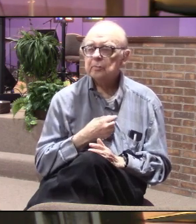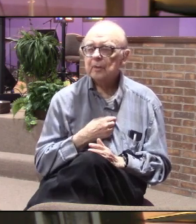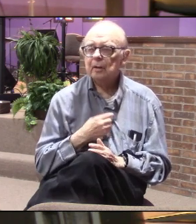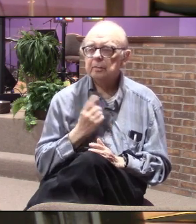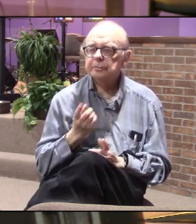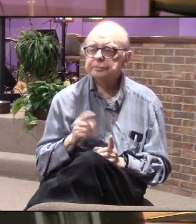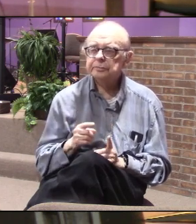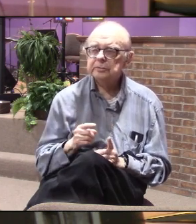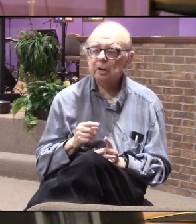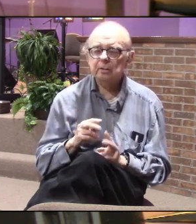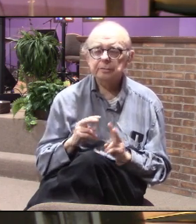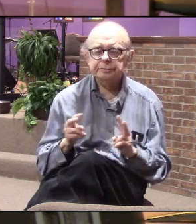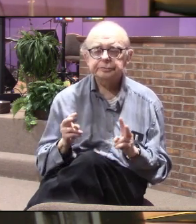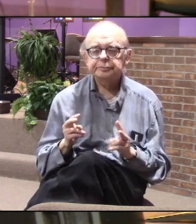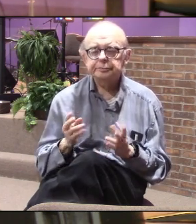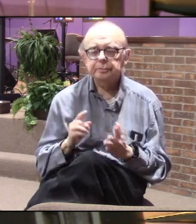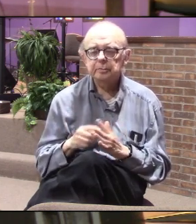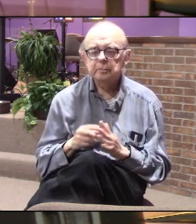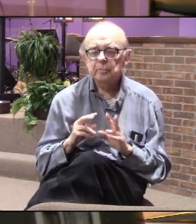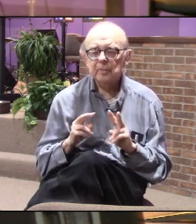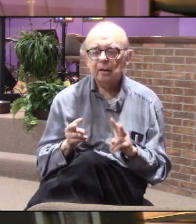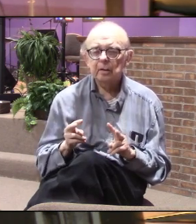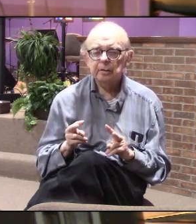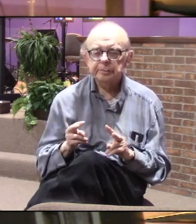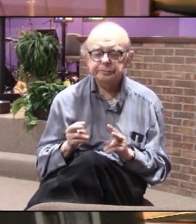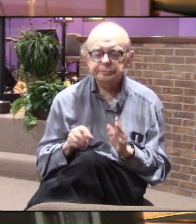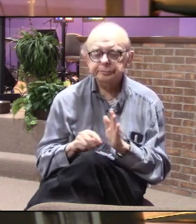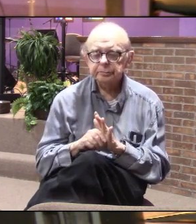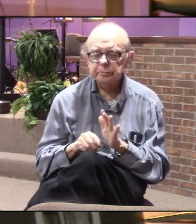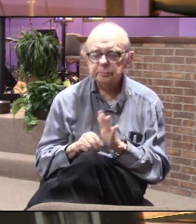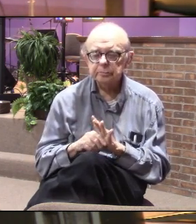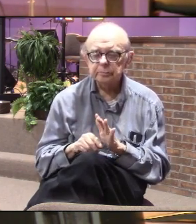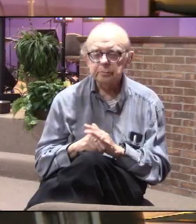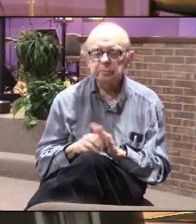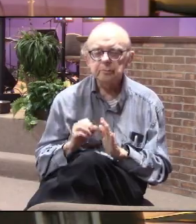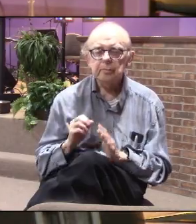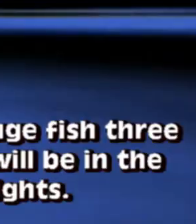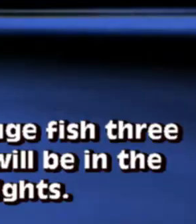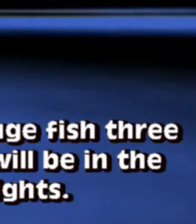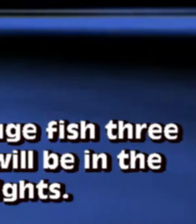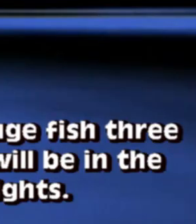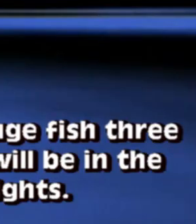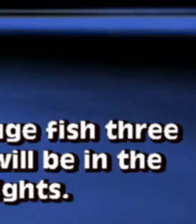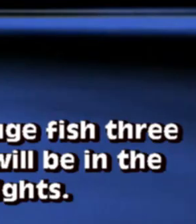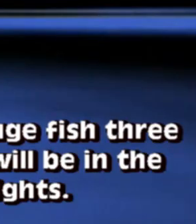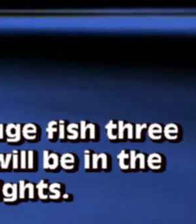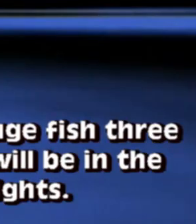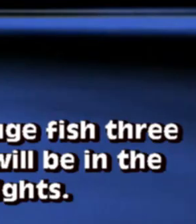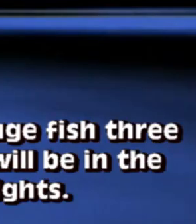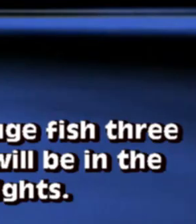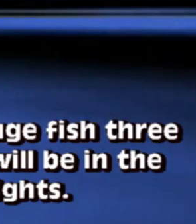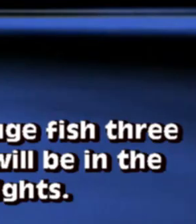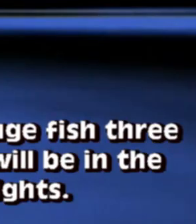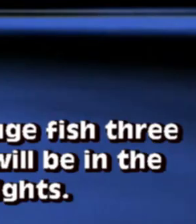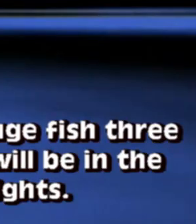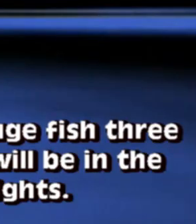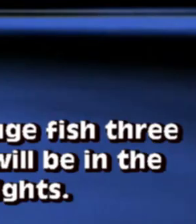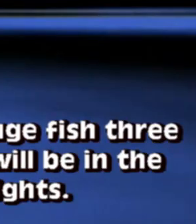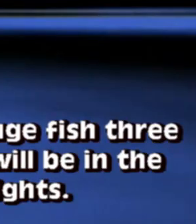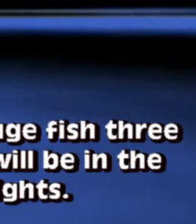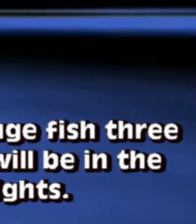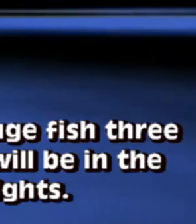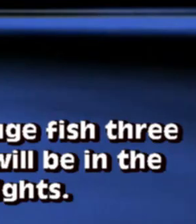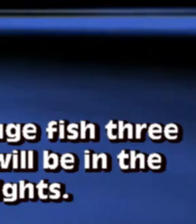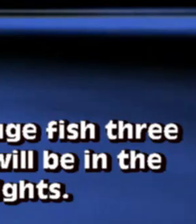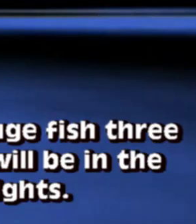when we begin to look at these verses, okay, he says, now Jonah, for just as